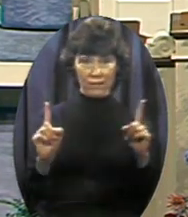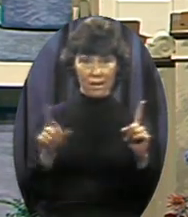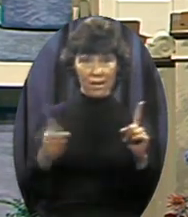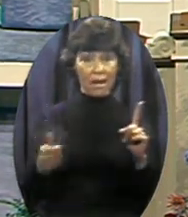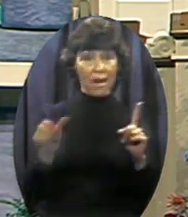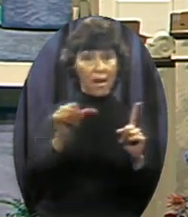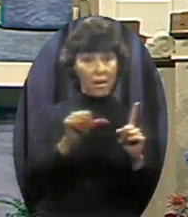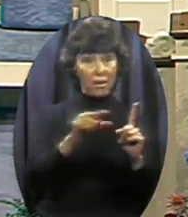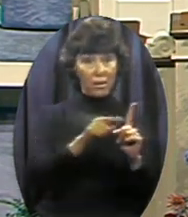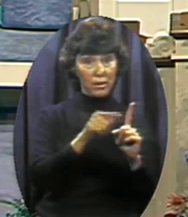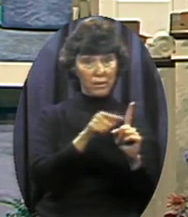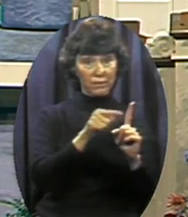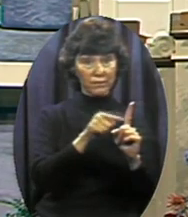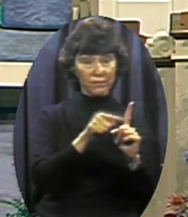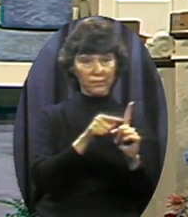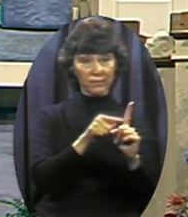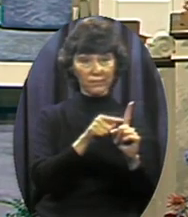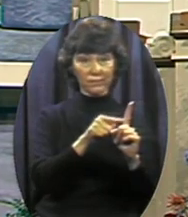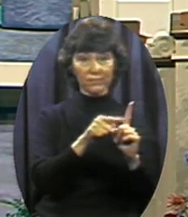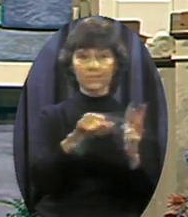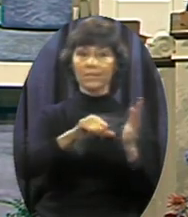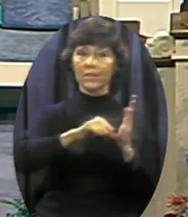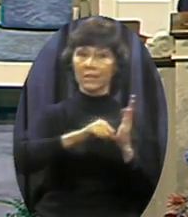Equally if not more so than the red, white and blue